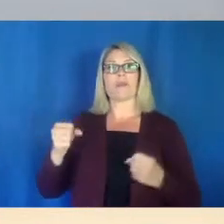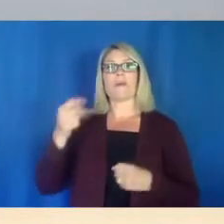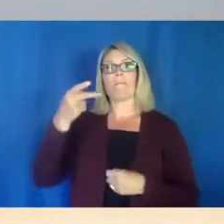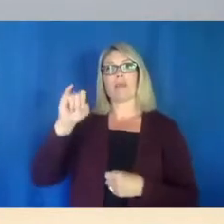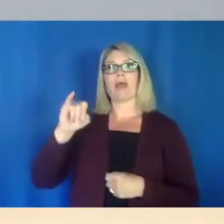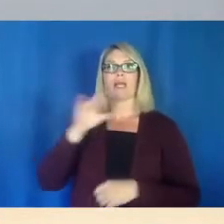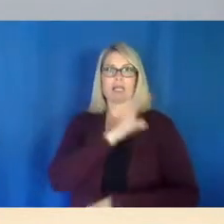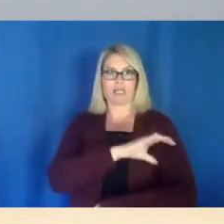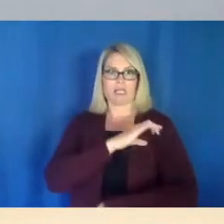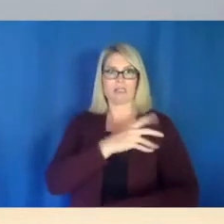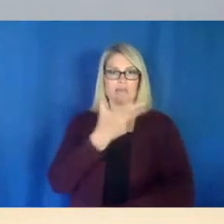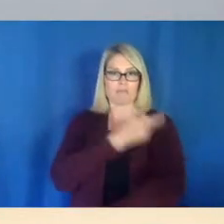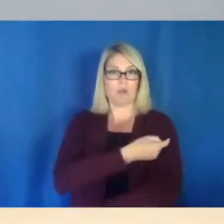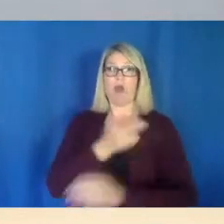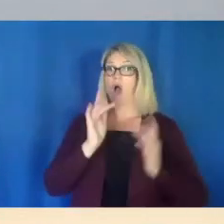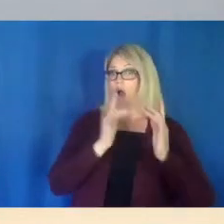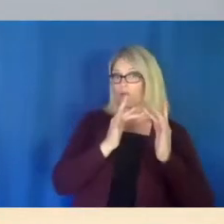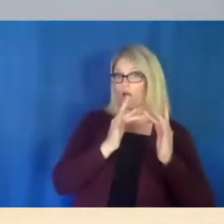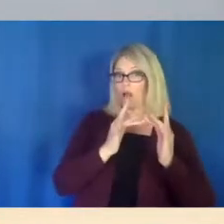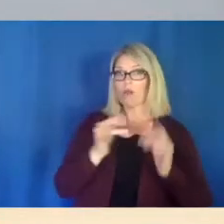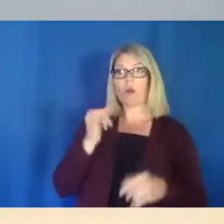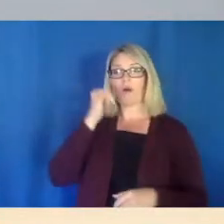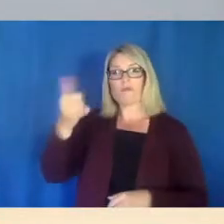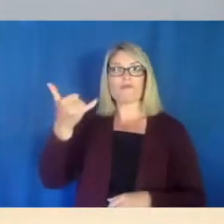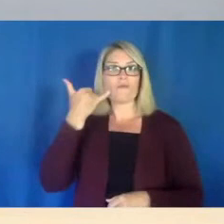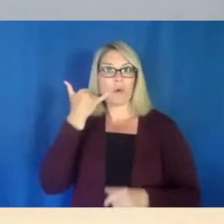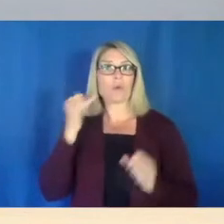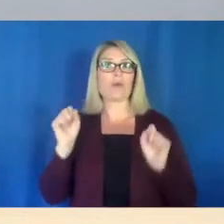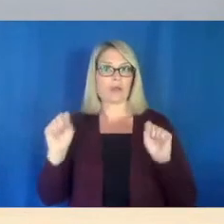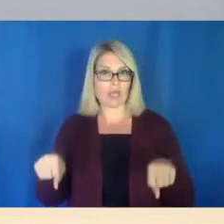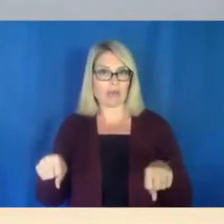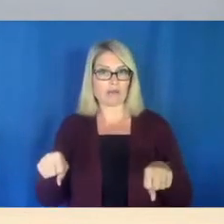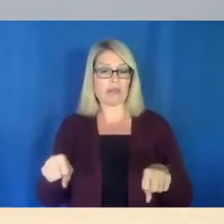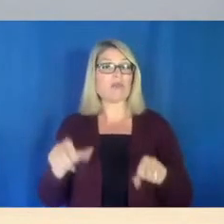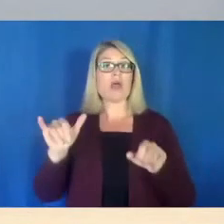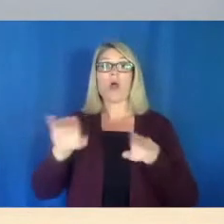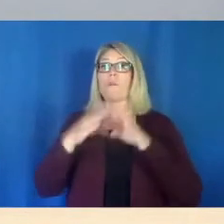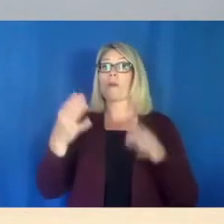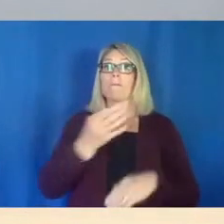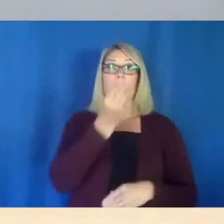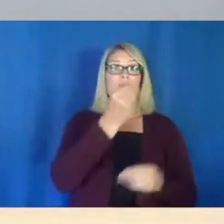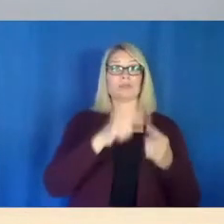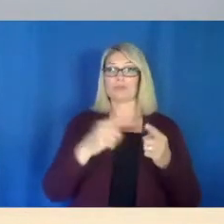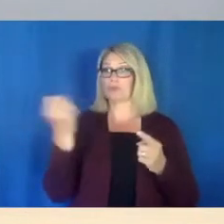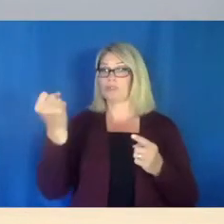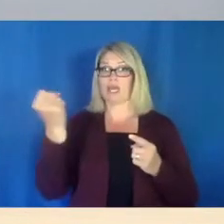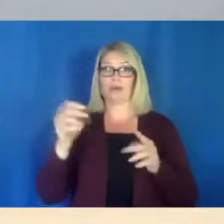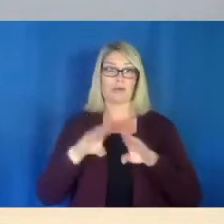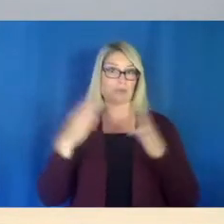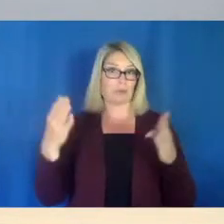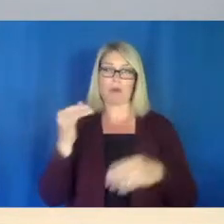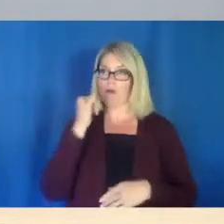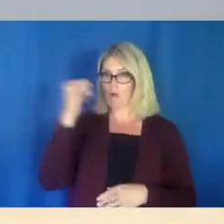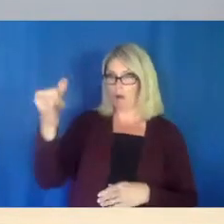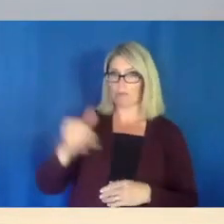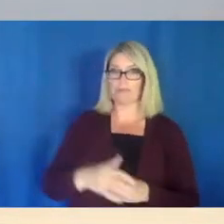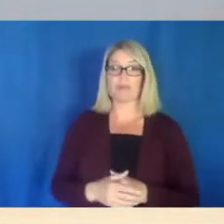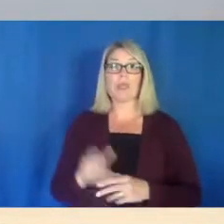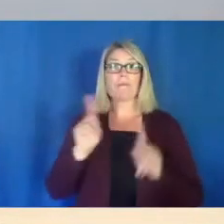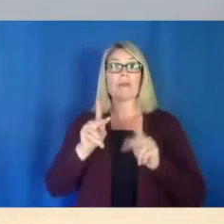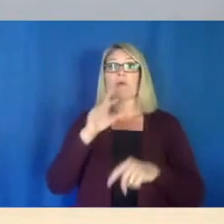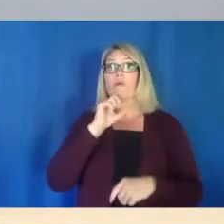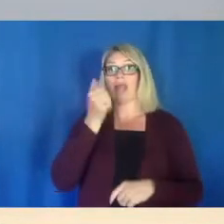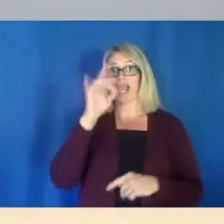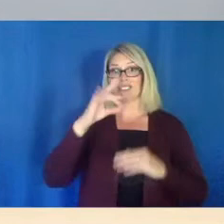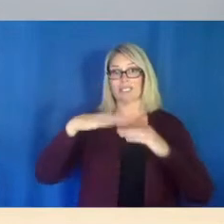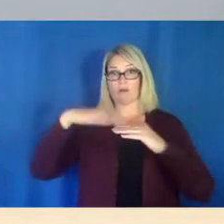book online or by phone, and the phone line is open Monday to Saturday. In addition, individuals age 18 and over can